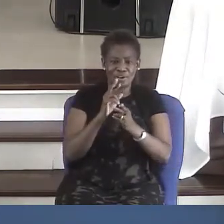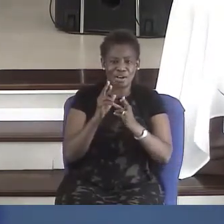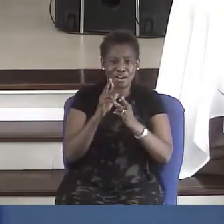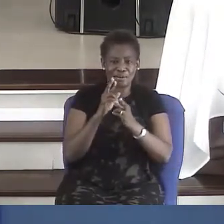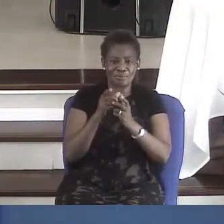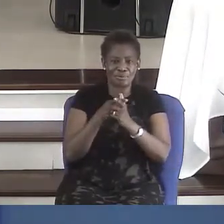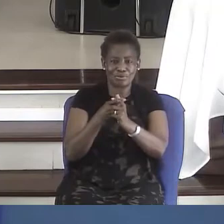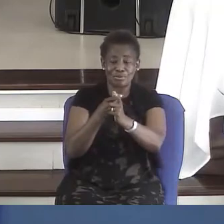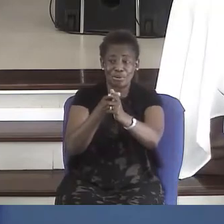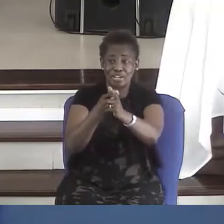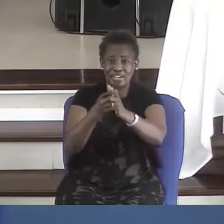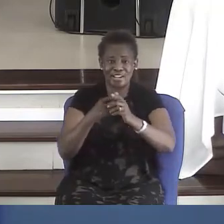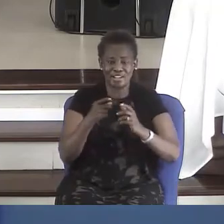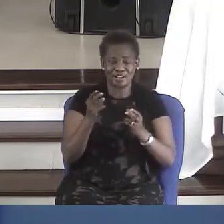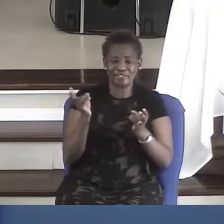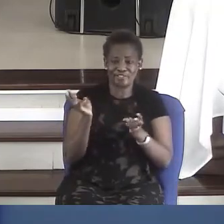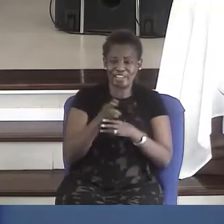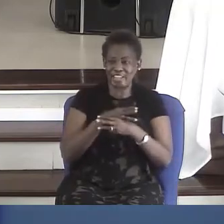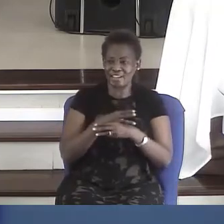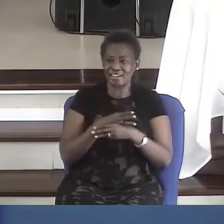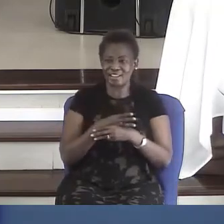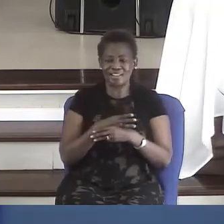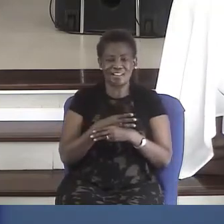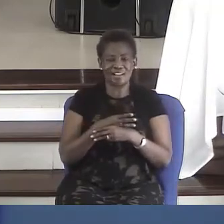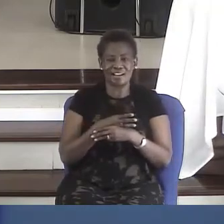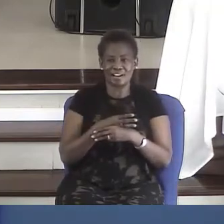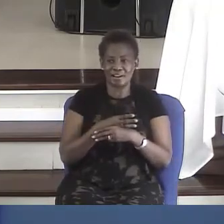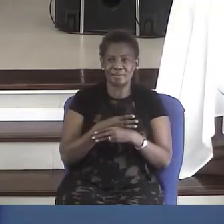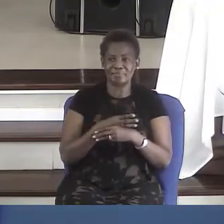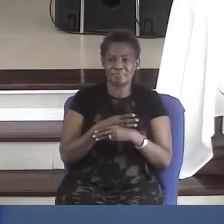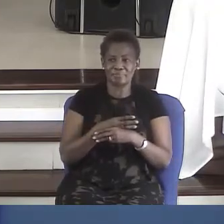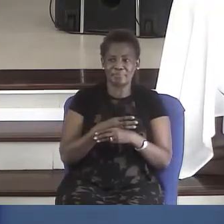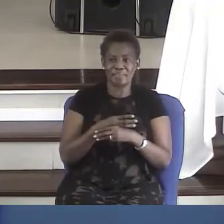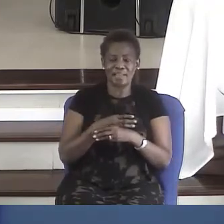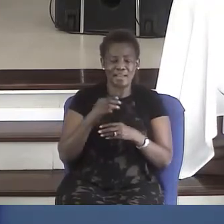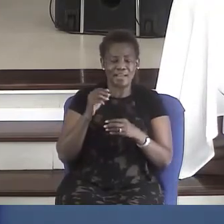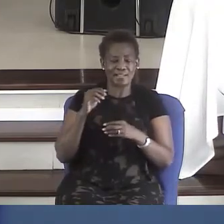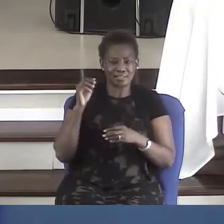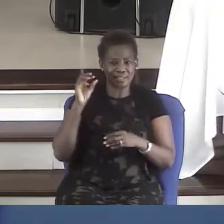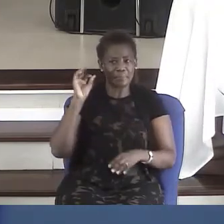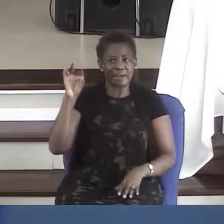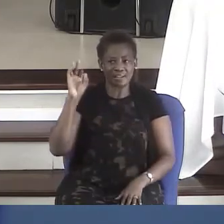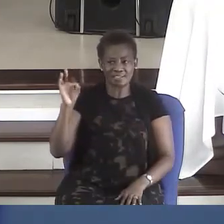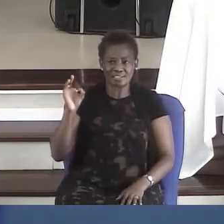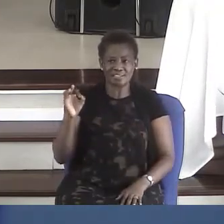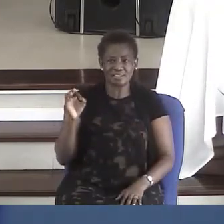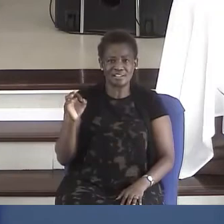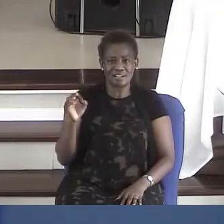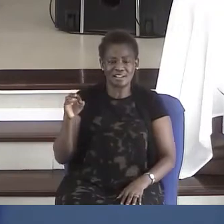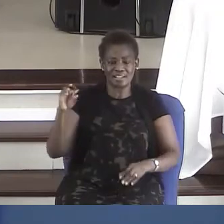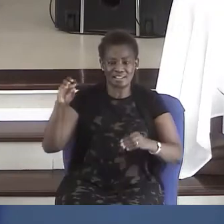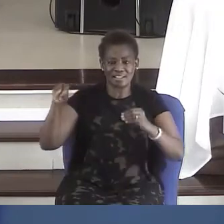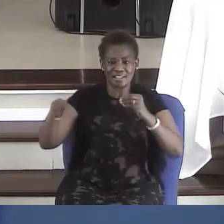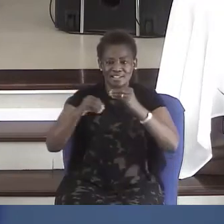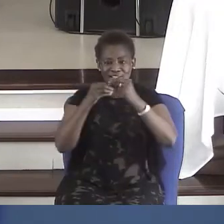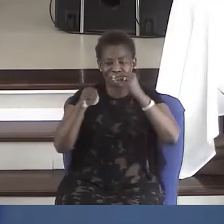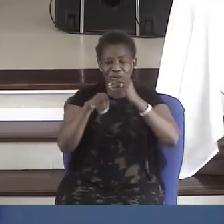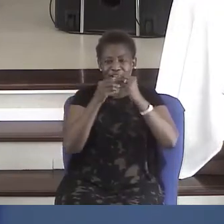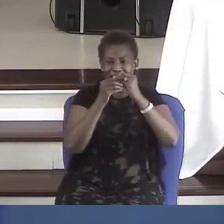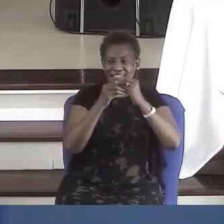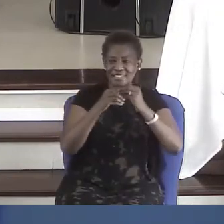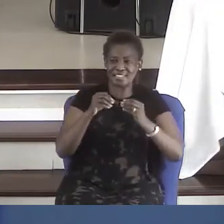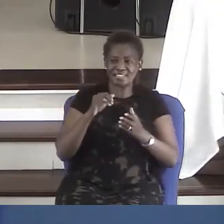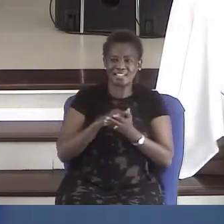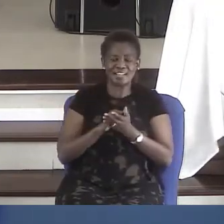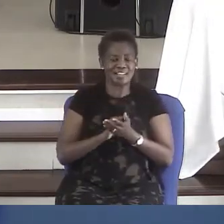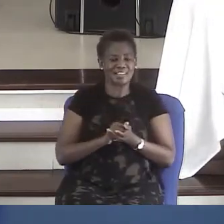Pastor summarized it. This journey, we rejoice. Isn't that so? So amidst everything